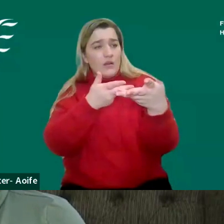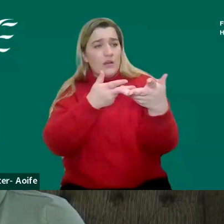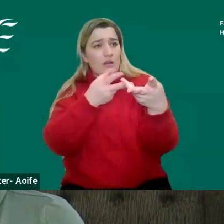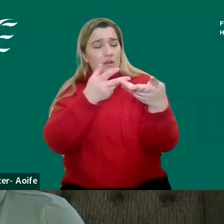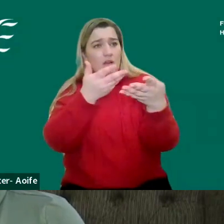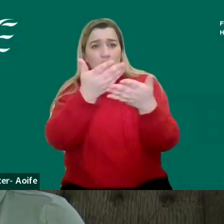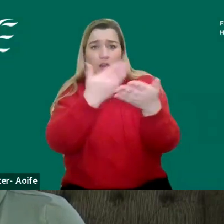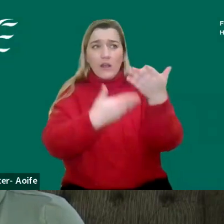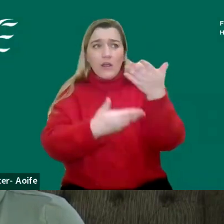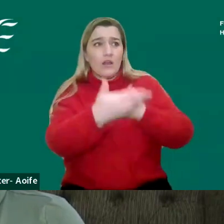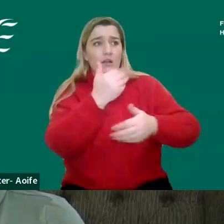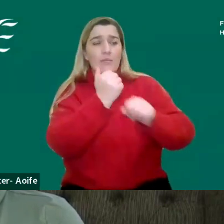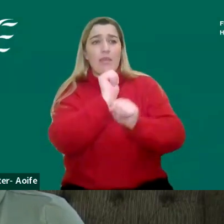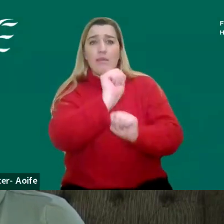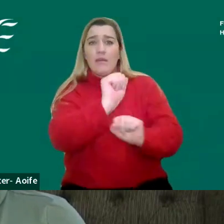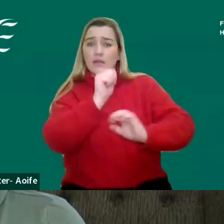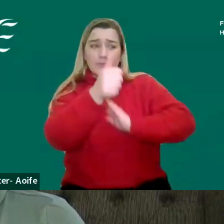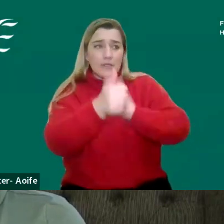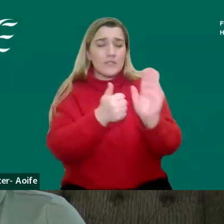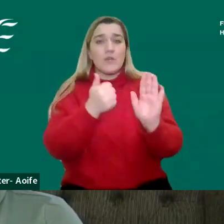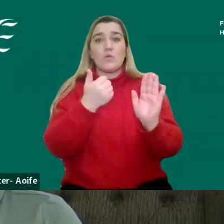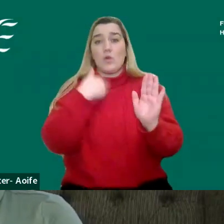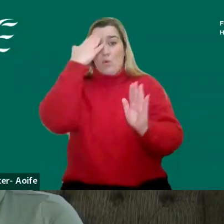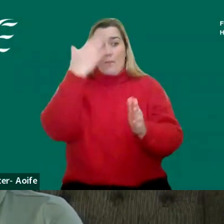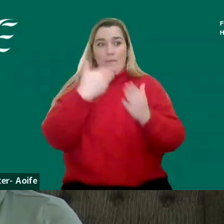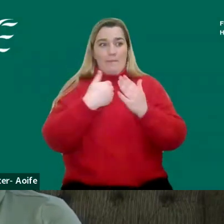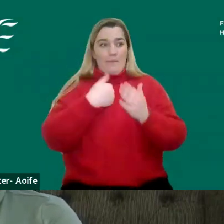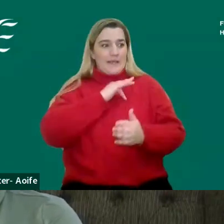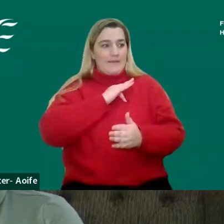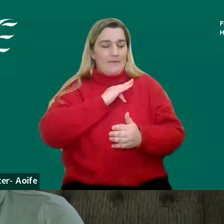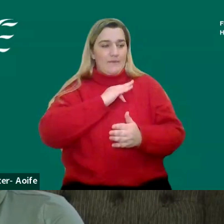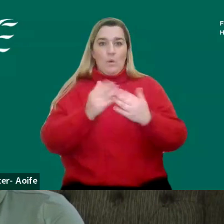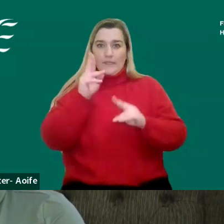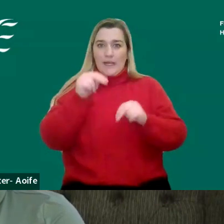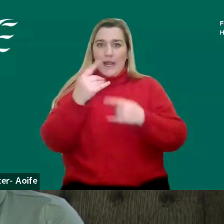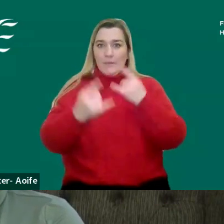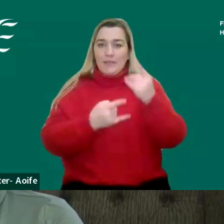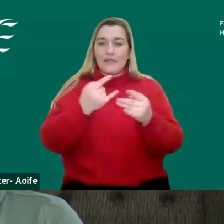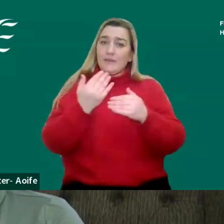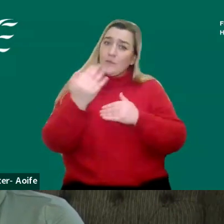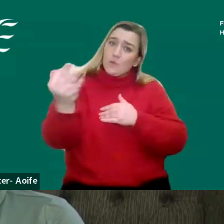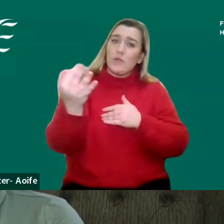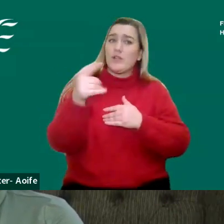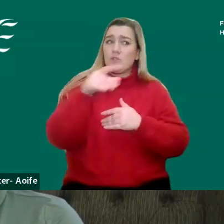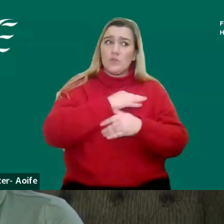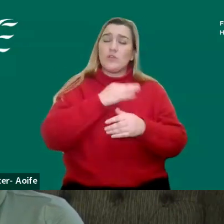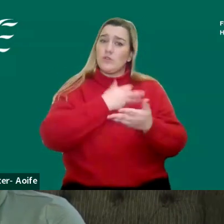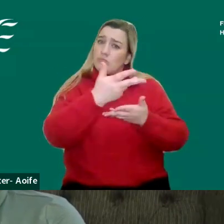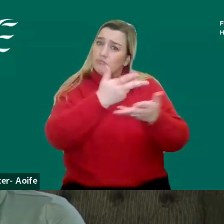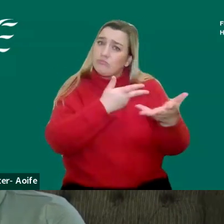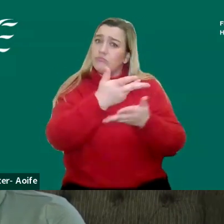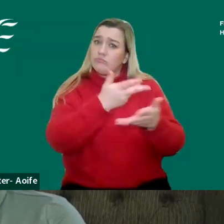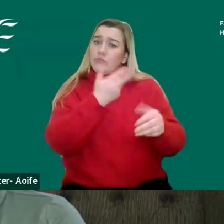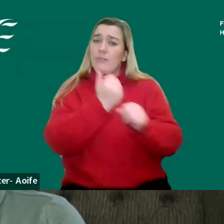what we will expect to go through ourselves, like when it does happen, like. So like, that's good, like, to talk about it. But